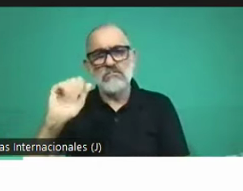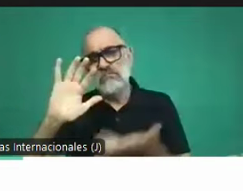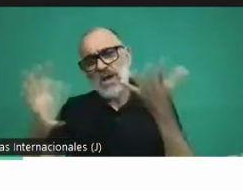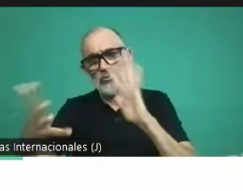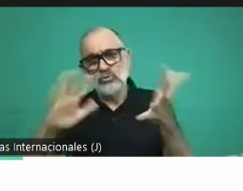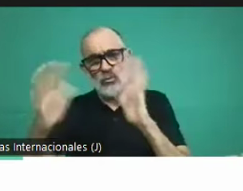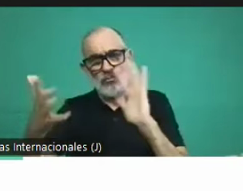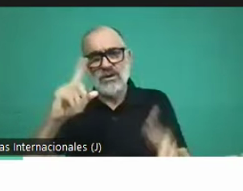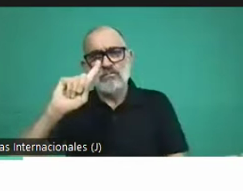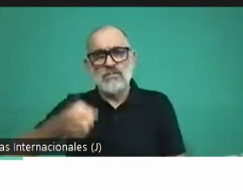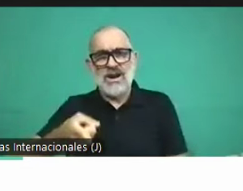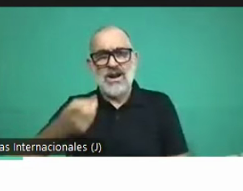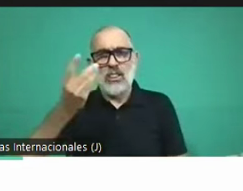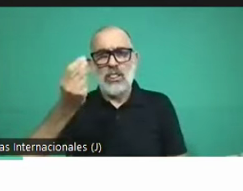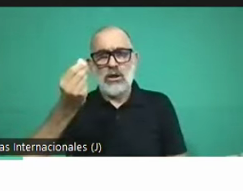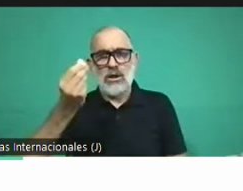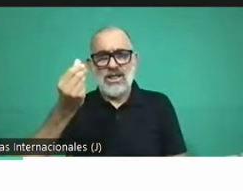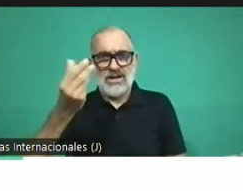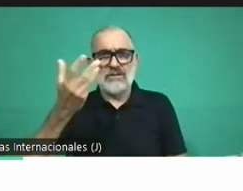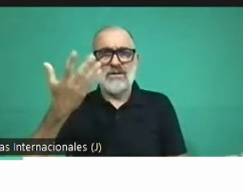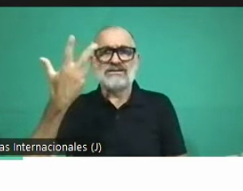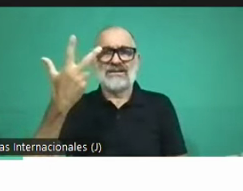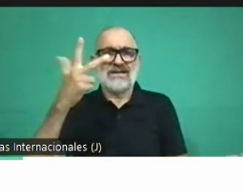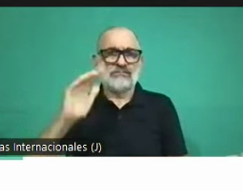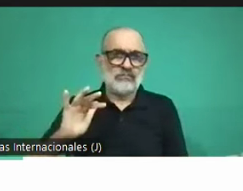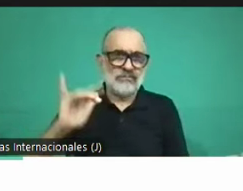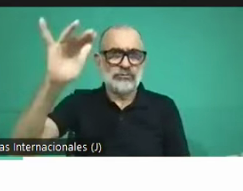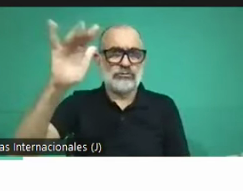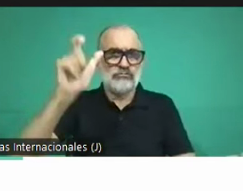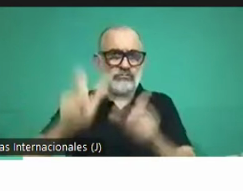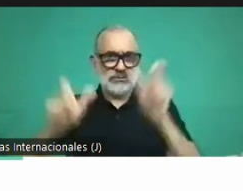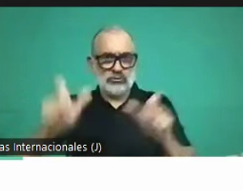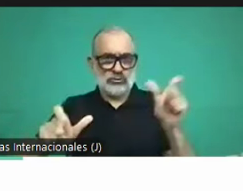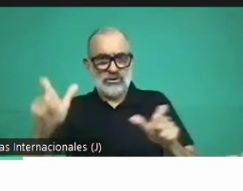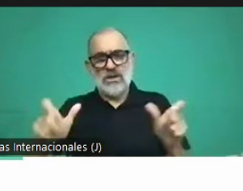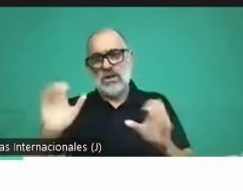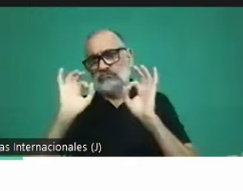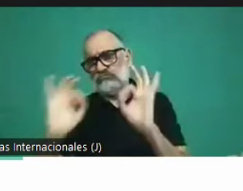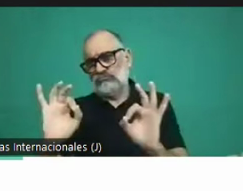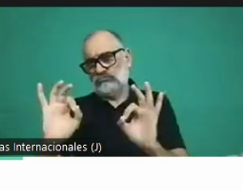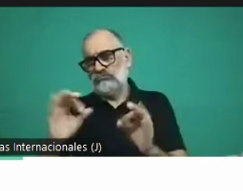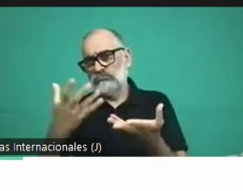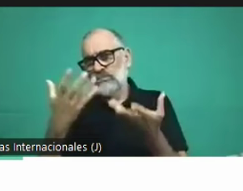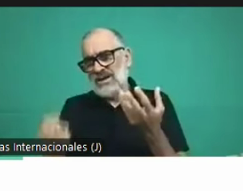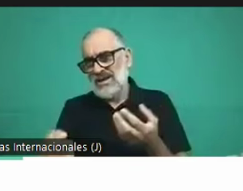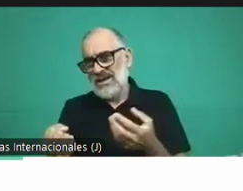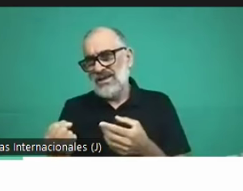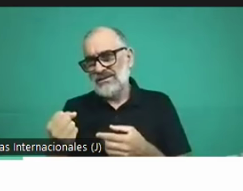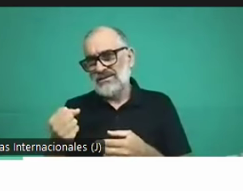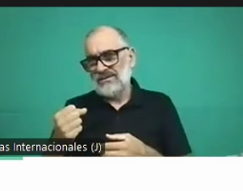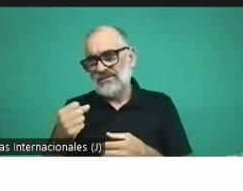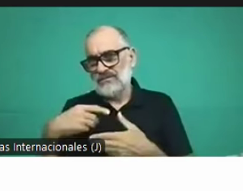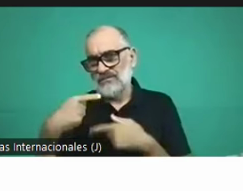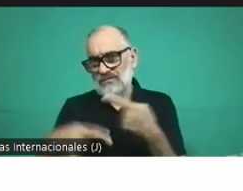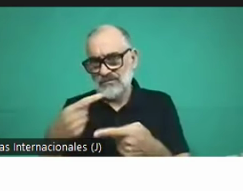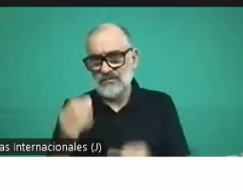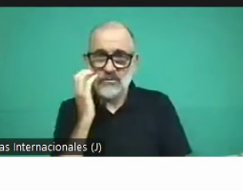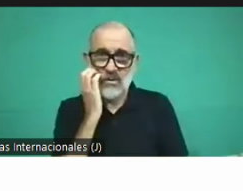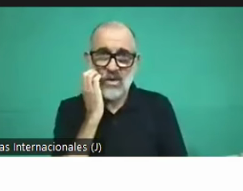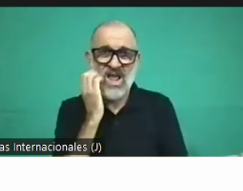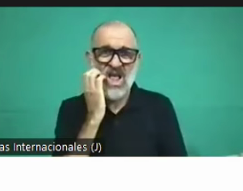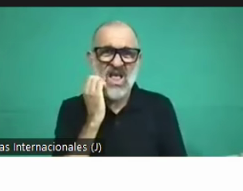over de habitantes 3.5 y una million informalidad en in torno al population, 22%. and also in reference to